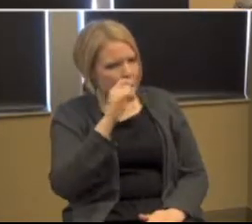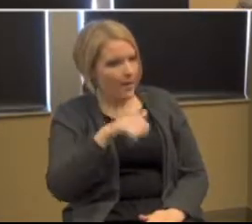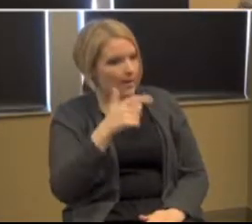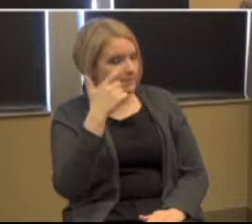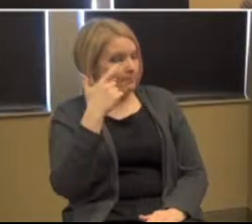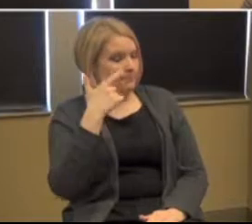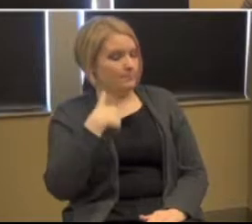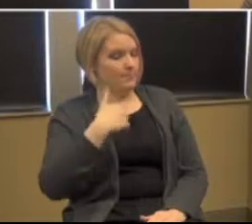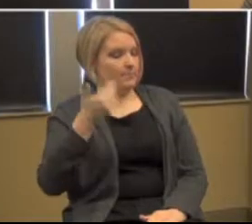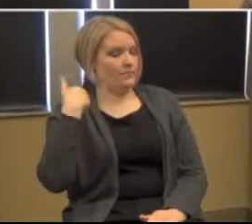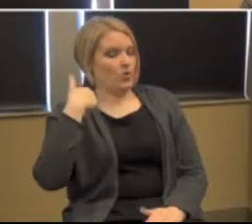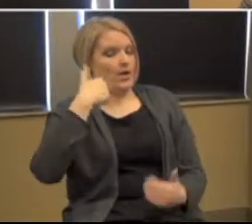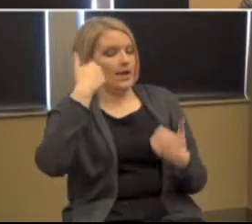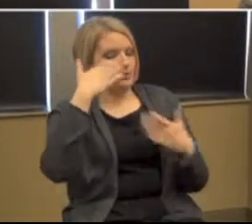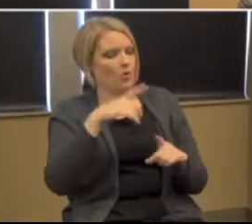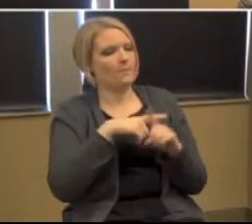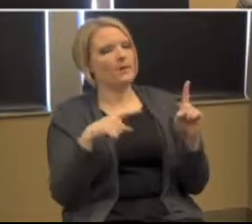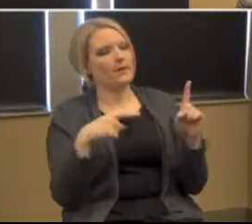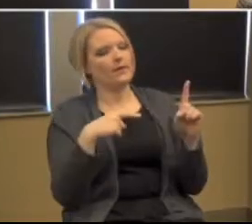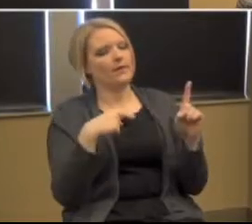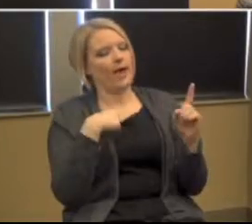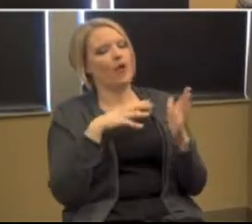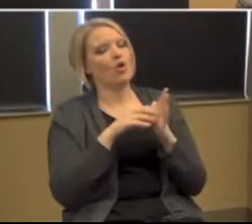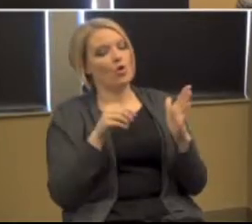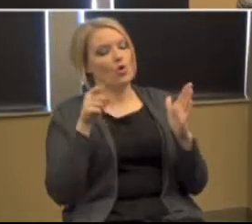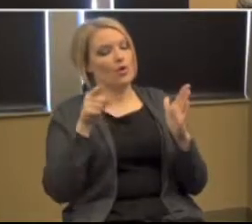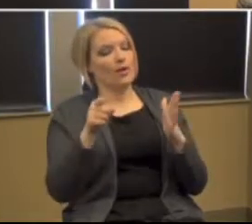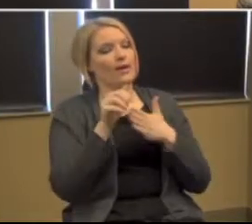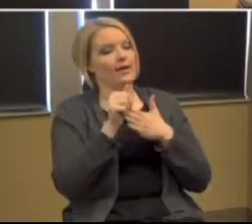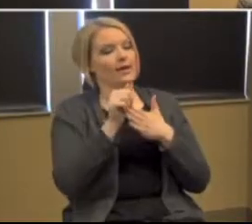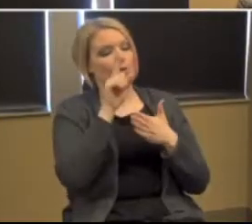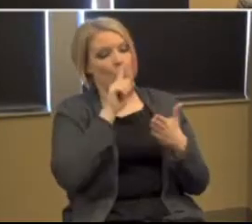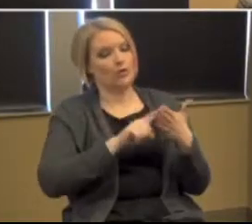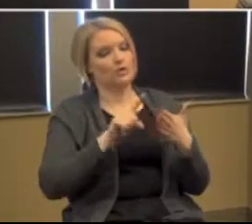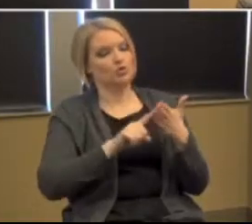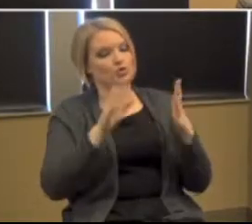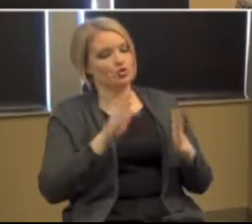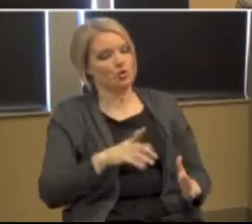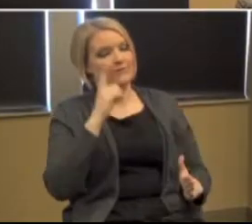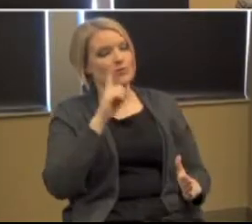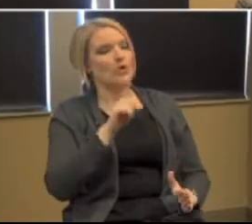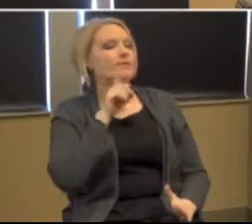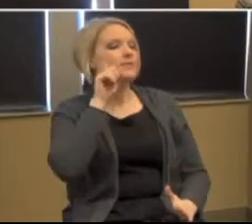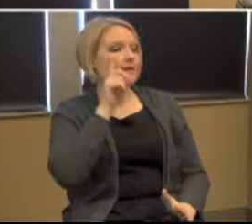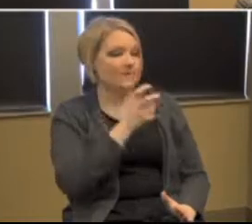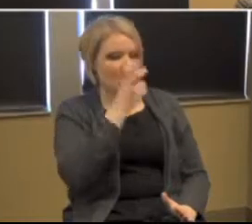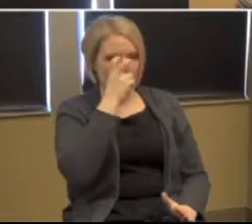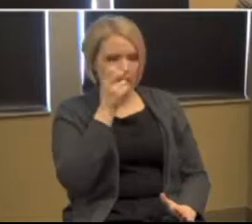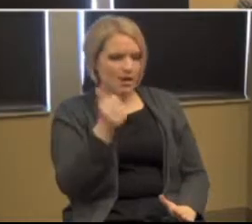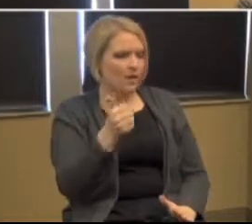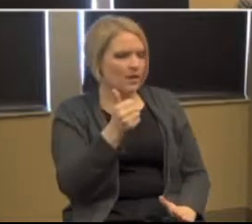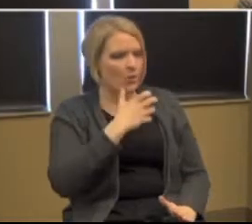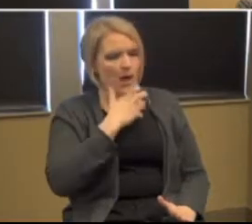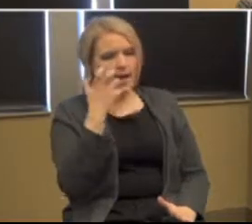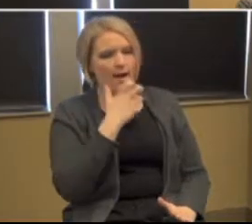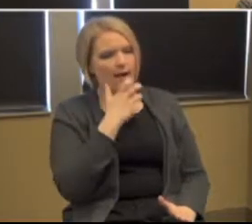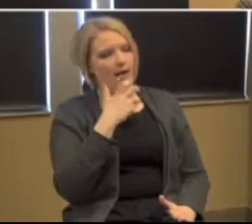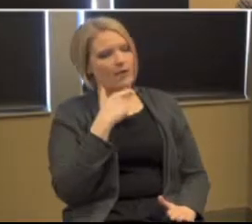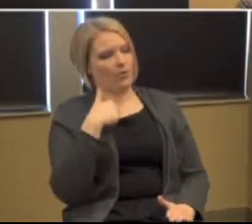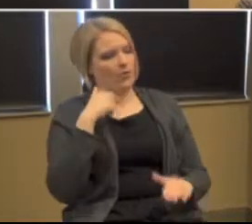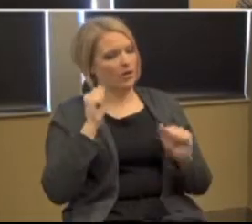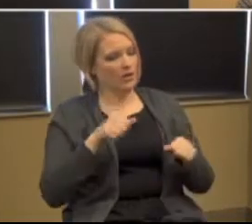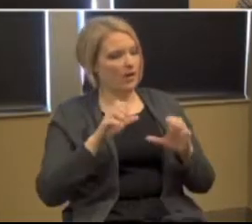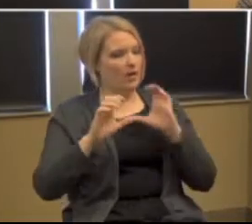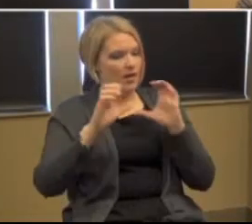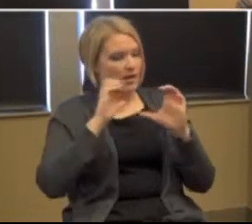me originally, but Susan Bruce is one of the leading researchers in deaf blindness. And she's just incredible to have